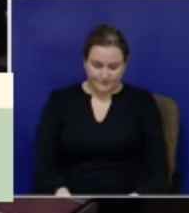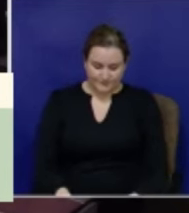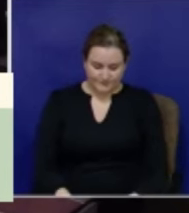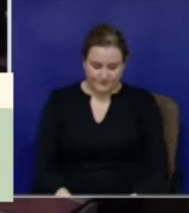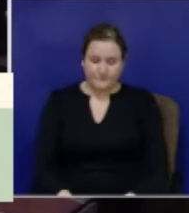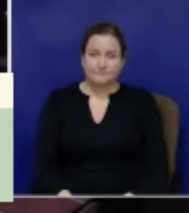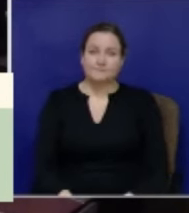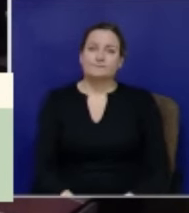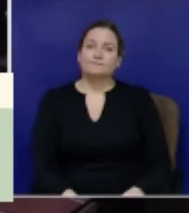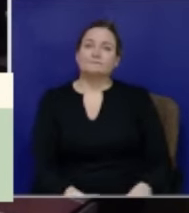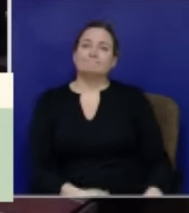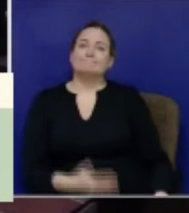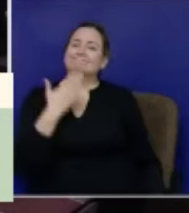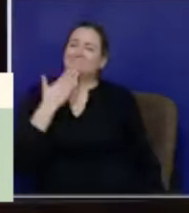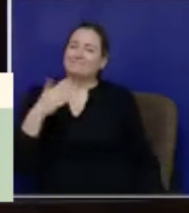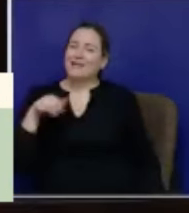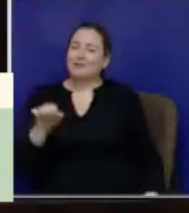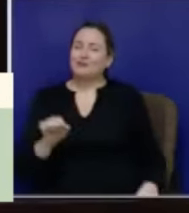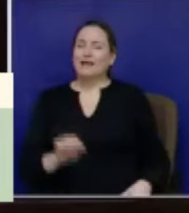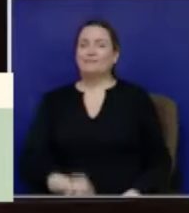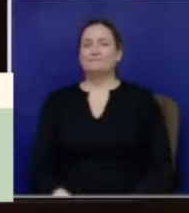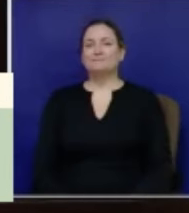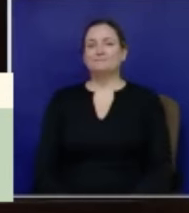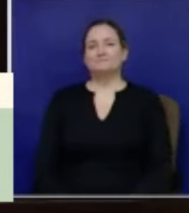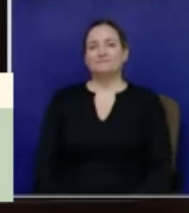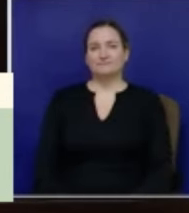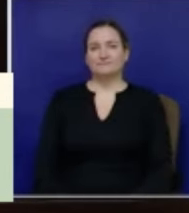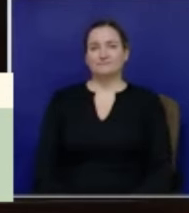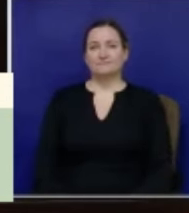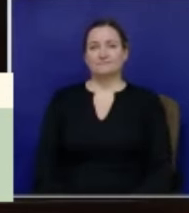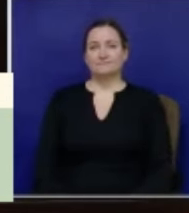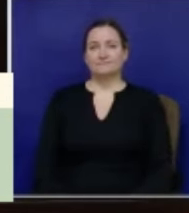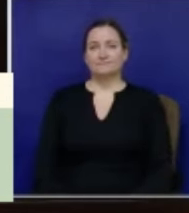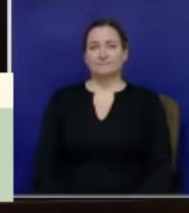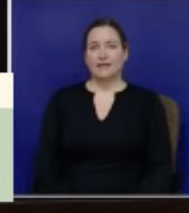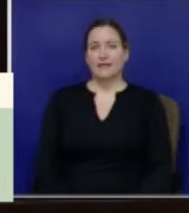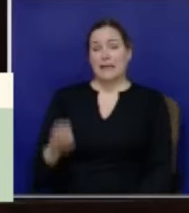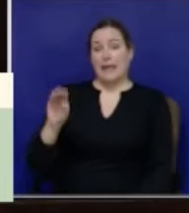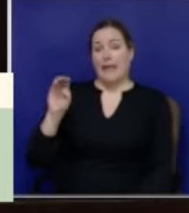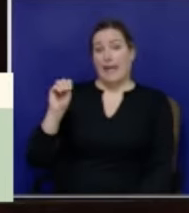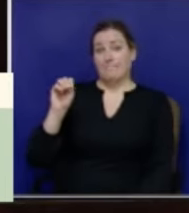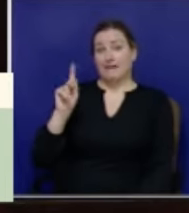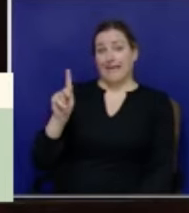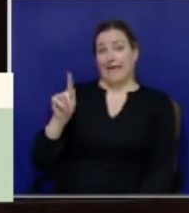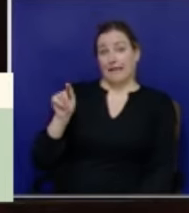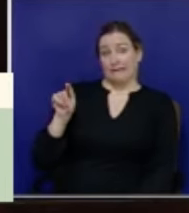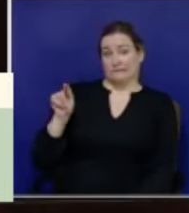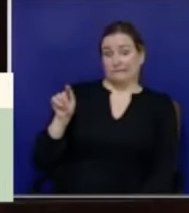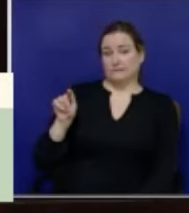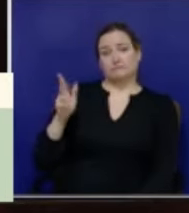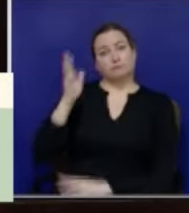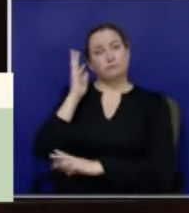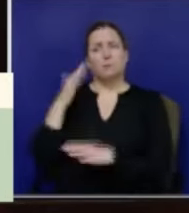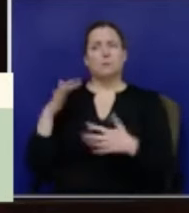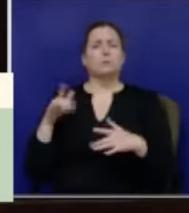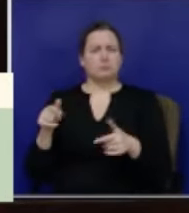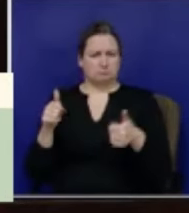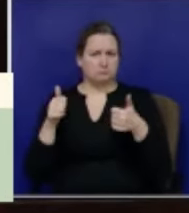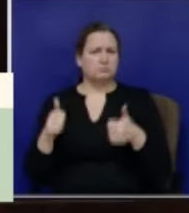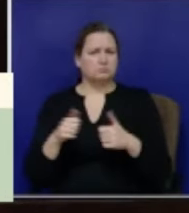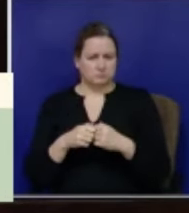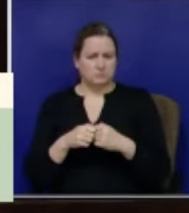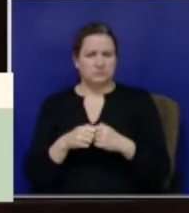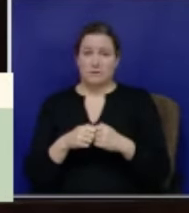Thank you, Chairperson. Chairperson, the point made by the Honourable Reverend from MK is accurate and laudable, and we need to hold